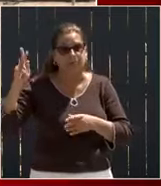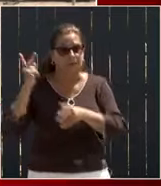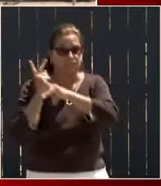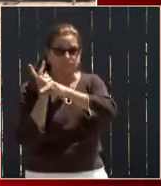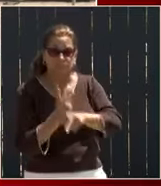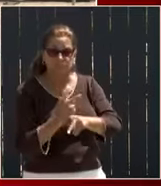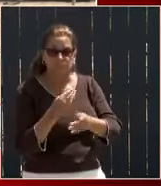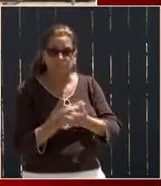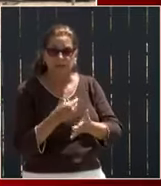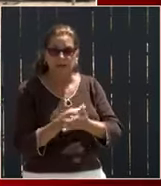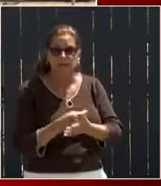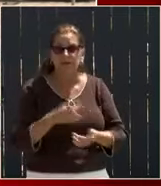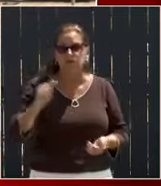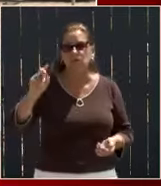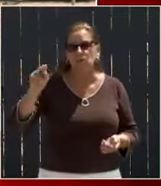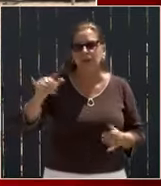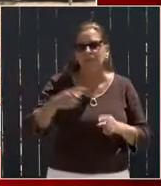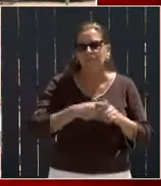from Eagle Bank.